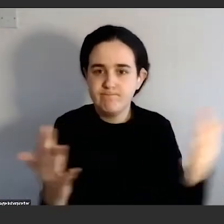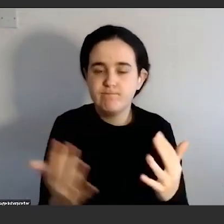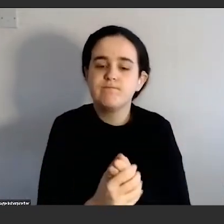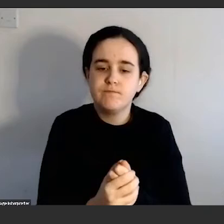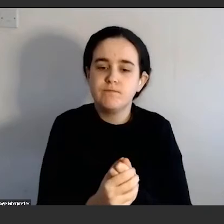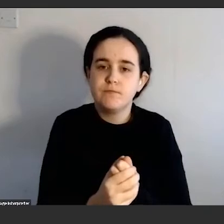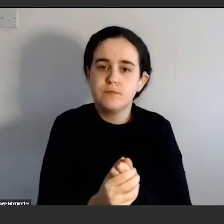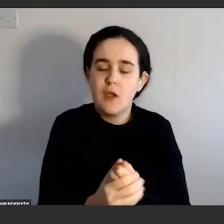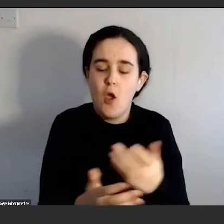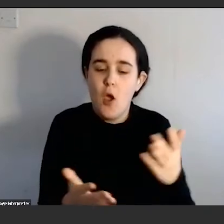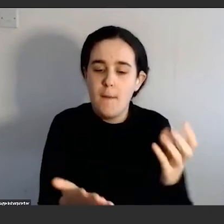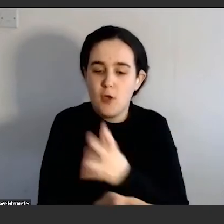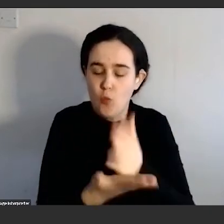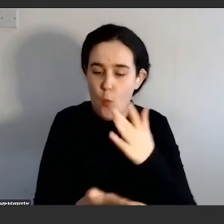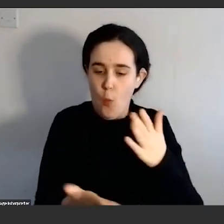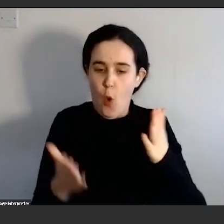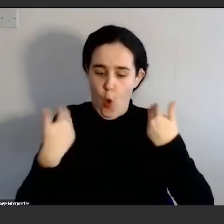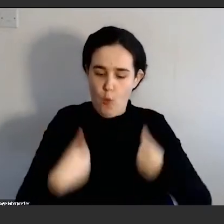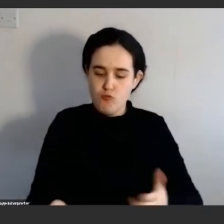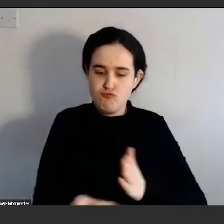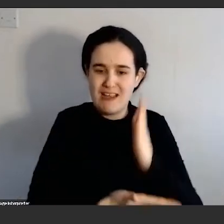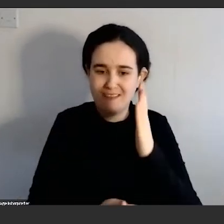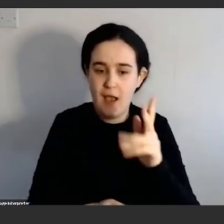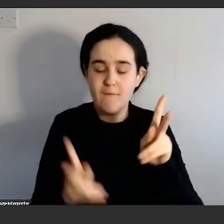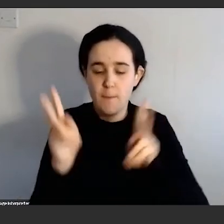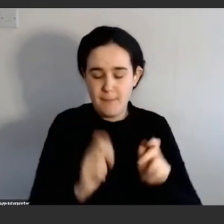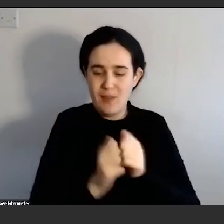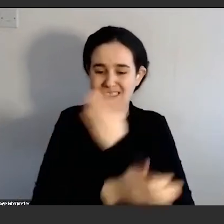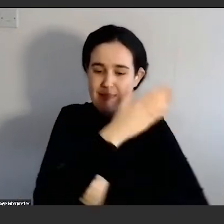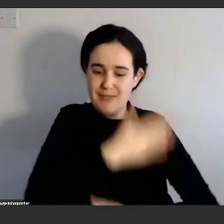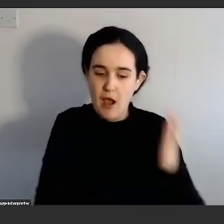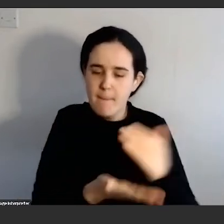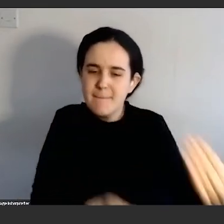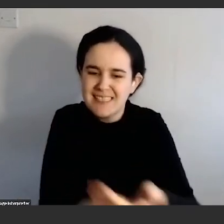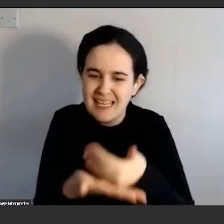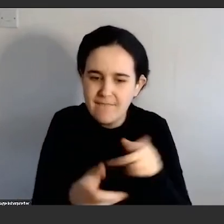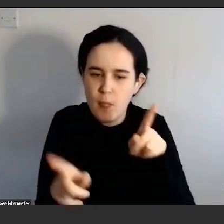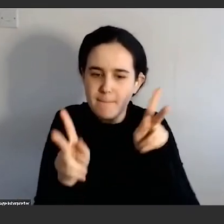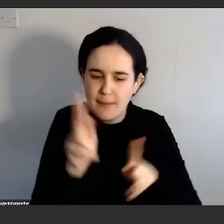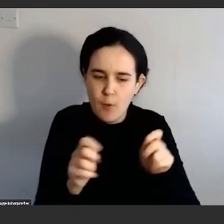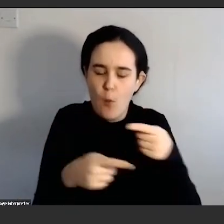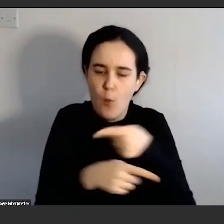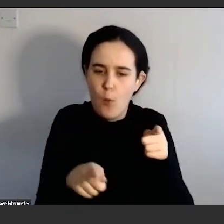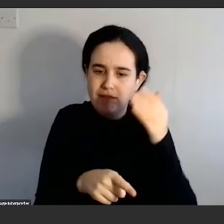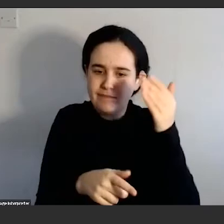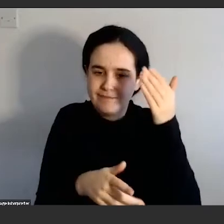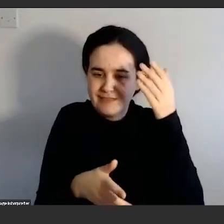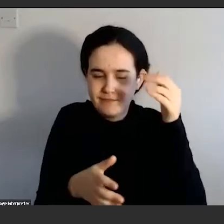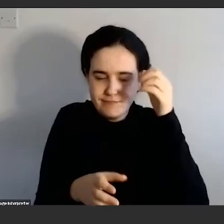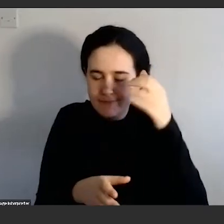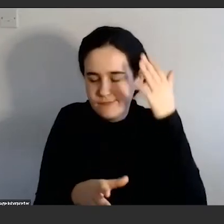but they insisted on pointing me in a different direction. So in the end, I walked to that direction and it was to mental